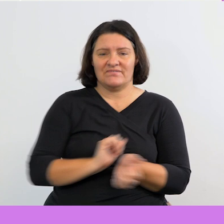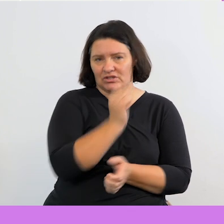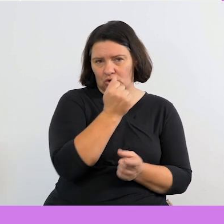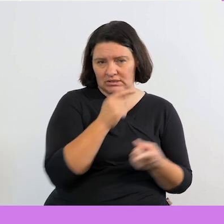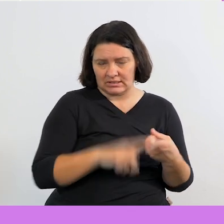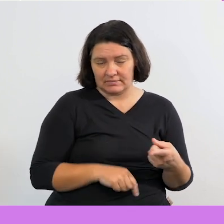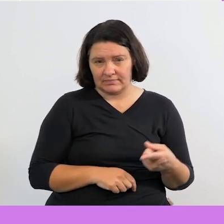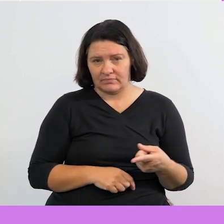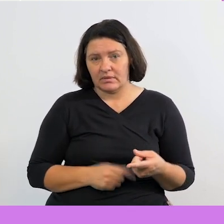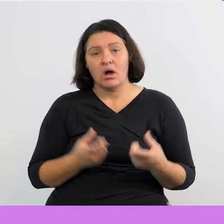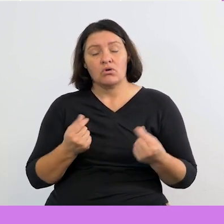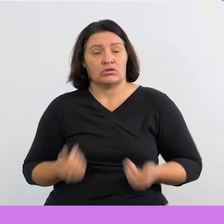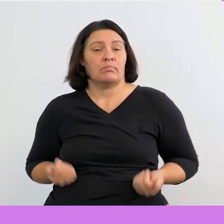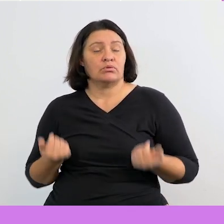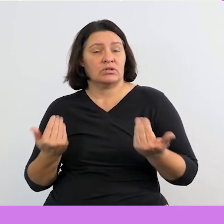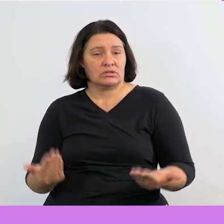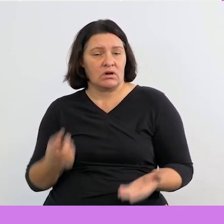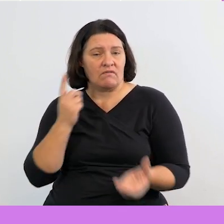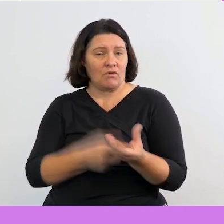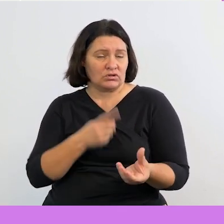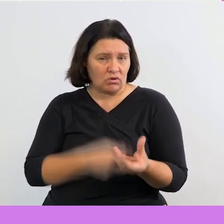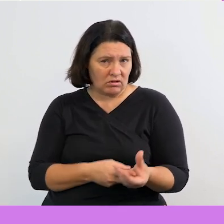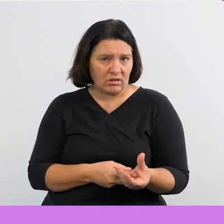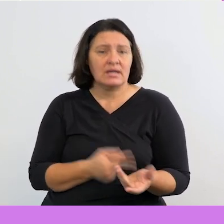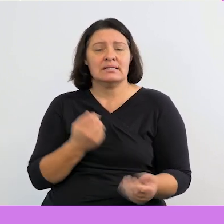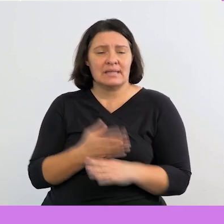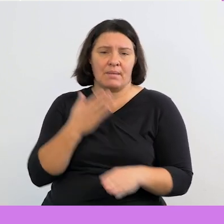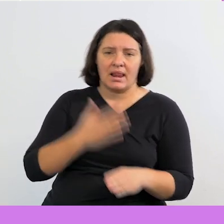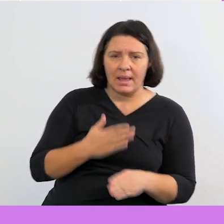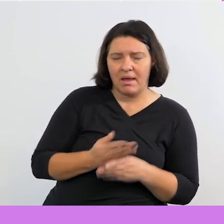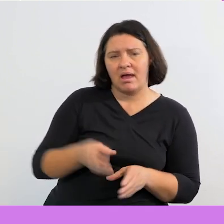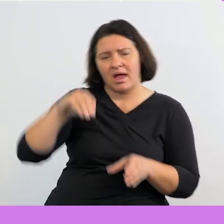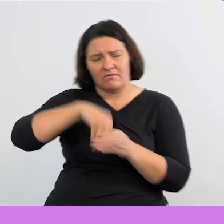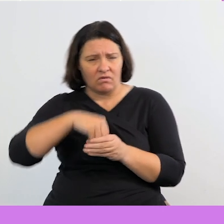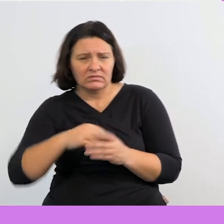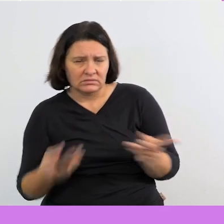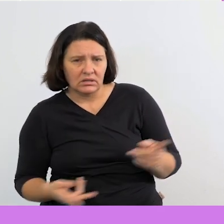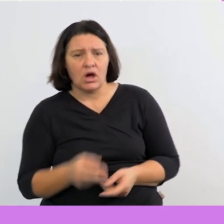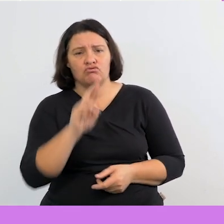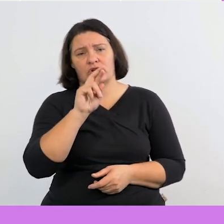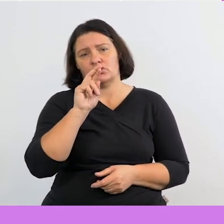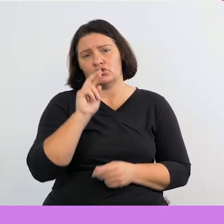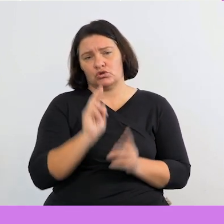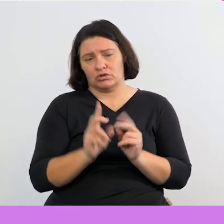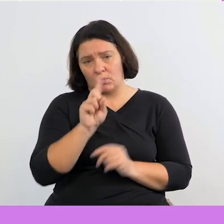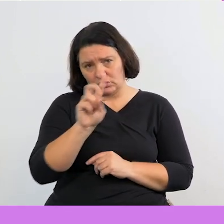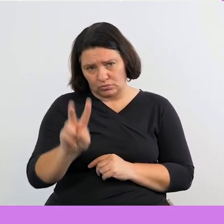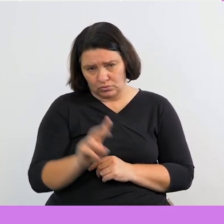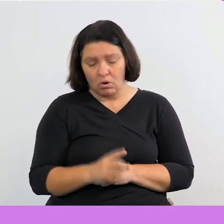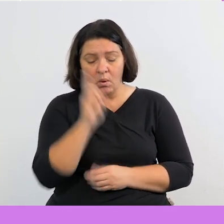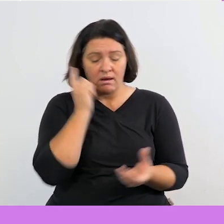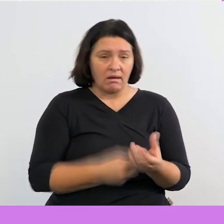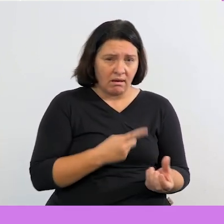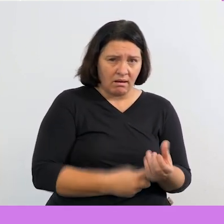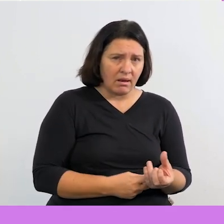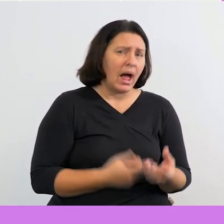fixed cost, right? The cost of producing one Vaux roll, including labor and ingredients, is 12 rand. One Vaux